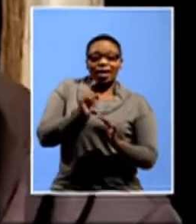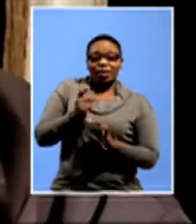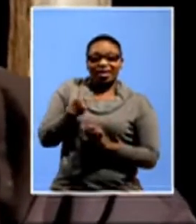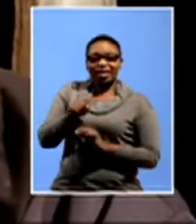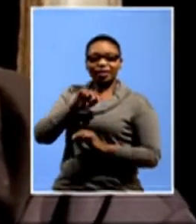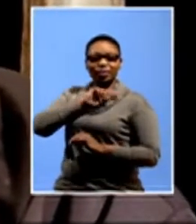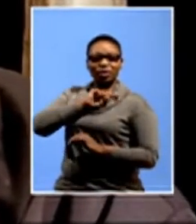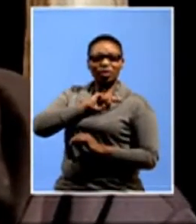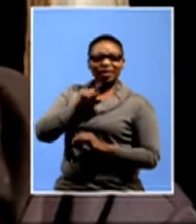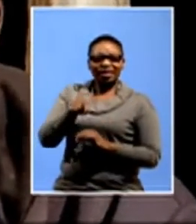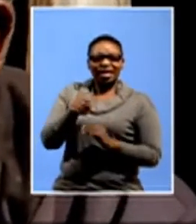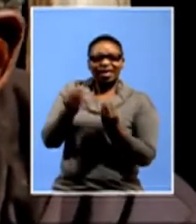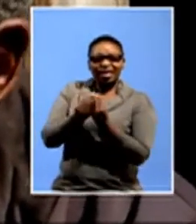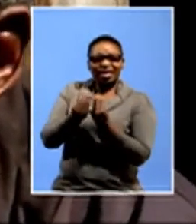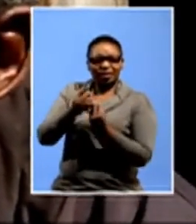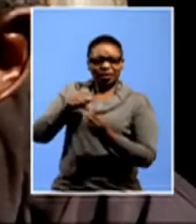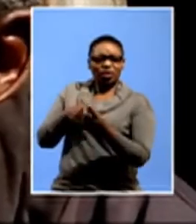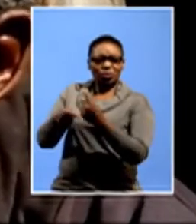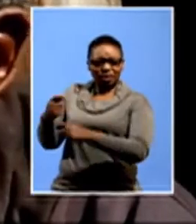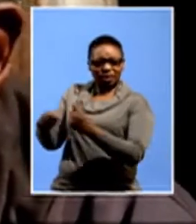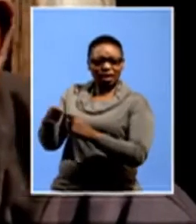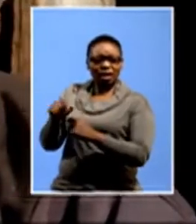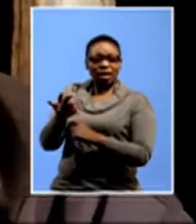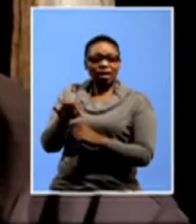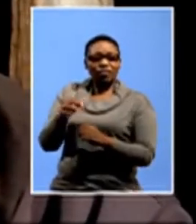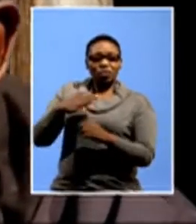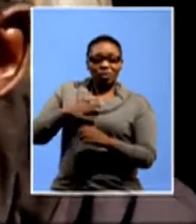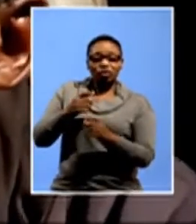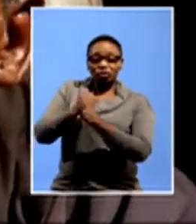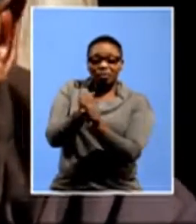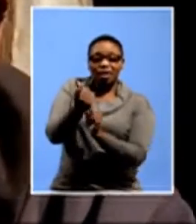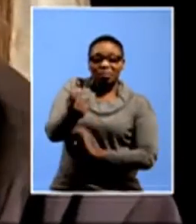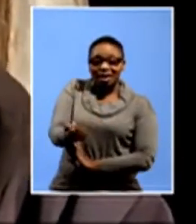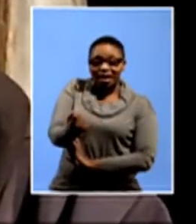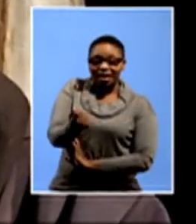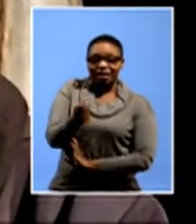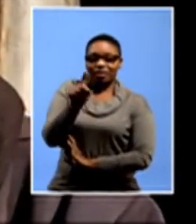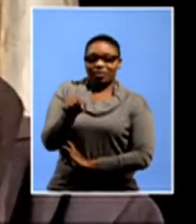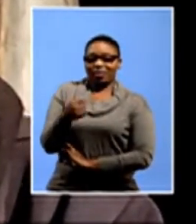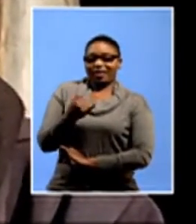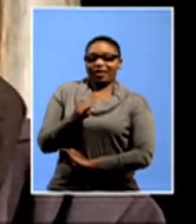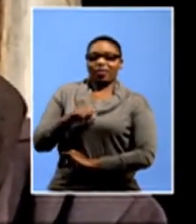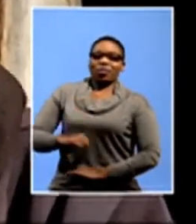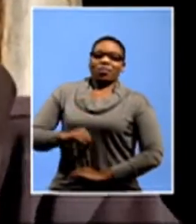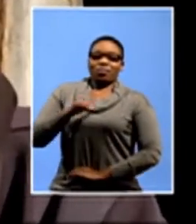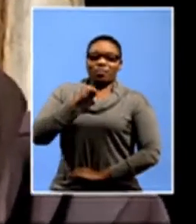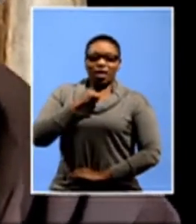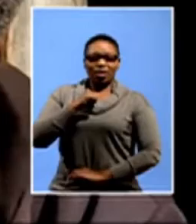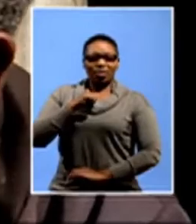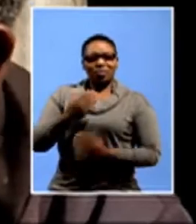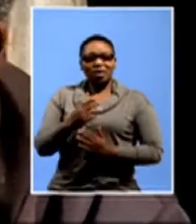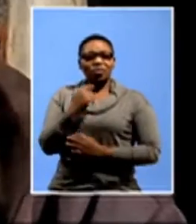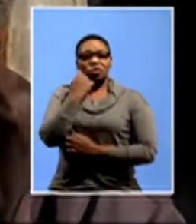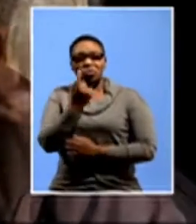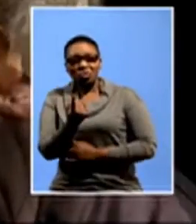Werk toe, ons noemen die werk, maar als het goed wat ons verkoopt daar, is werk. Als je niet meer vandaag geld